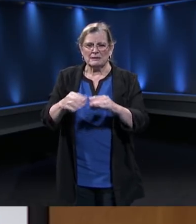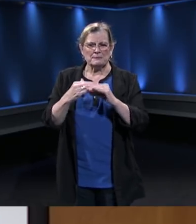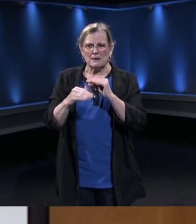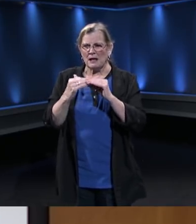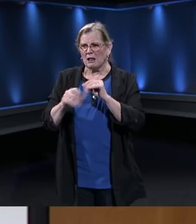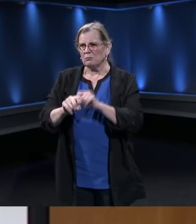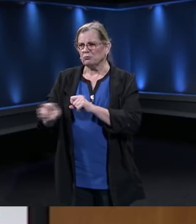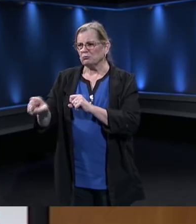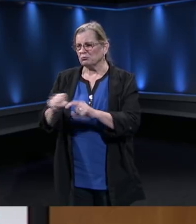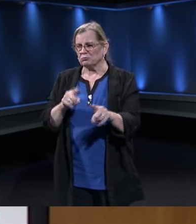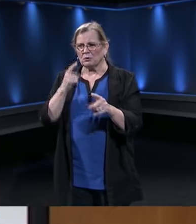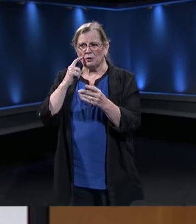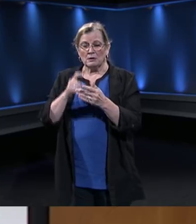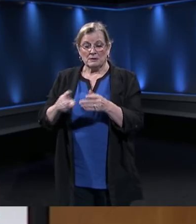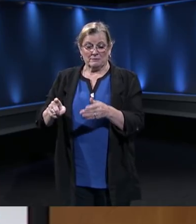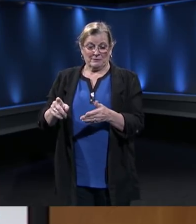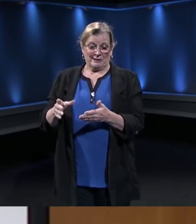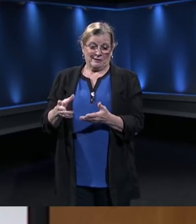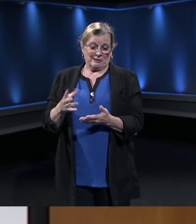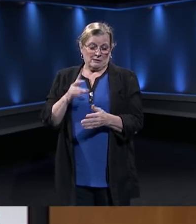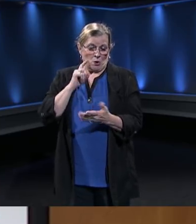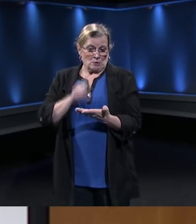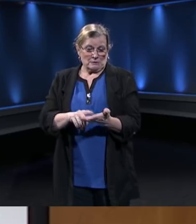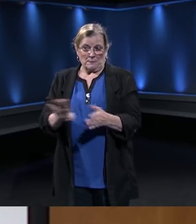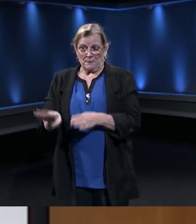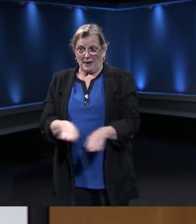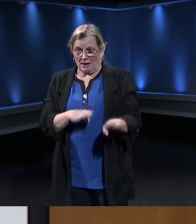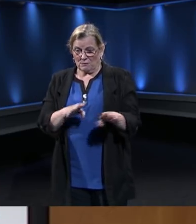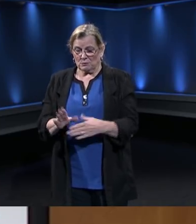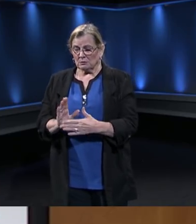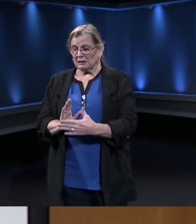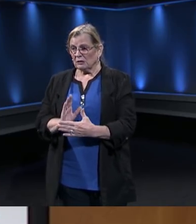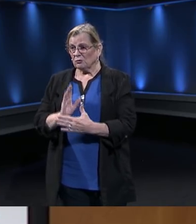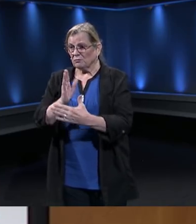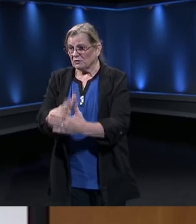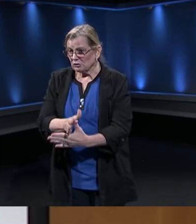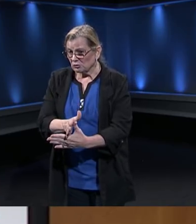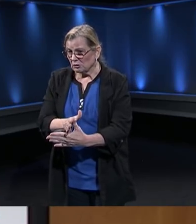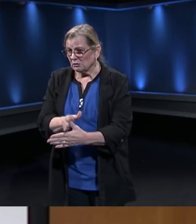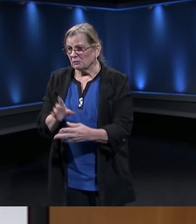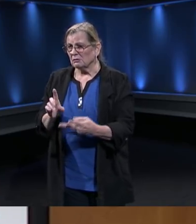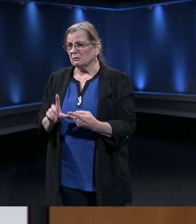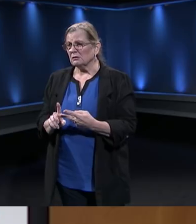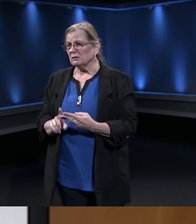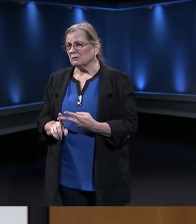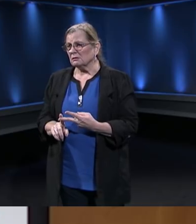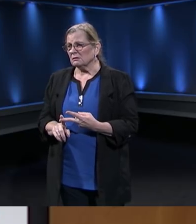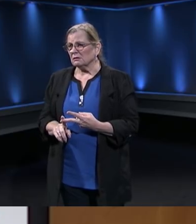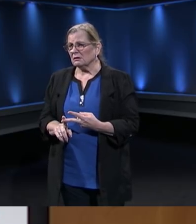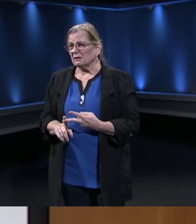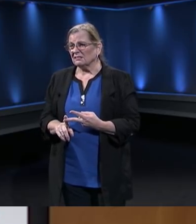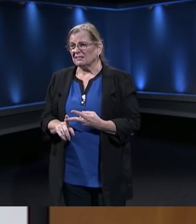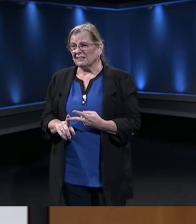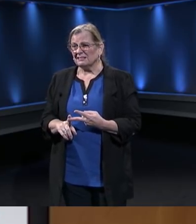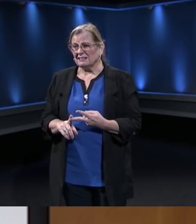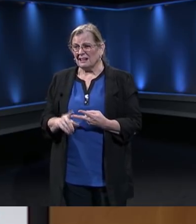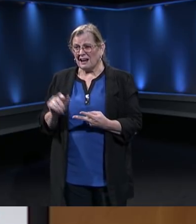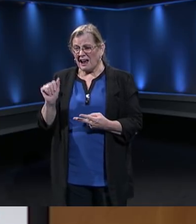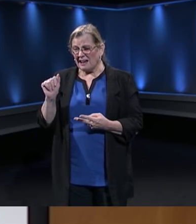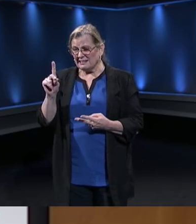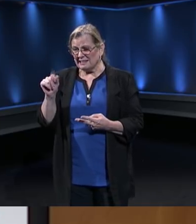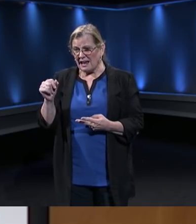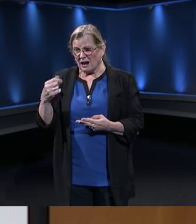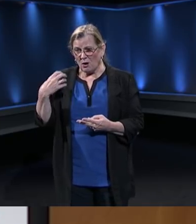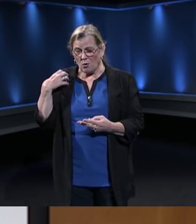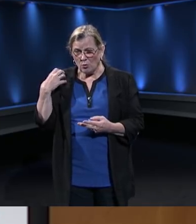behavior, and the behavior intervention teachers are supporting that process. Our ABA coaches are supporting that.